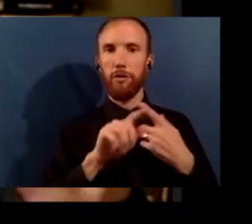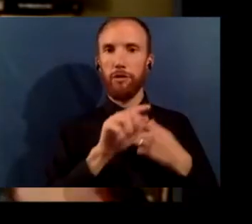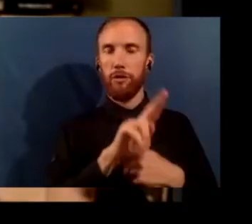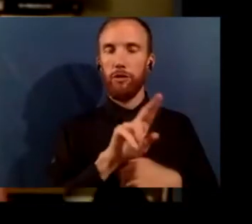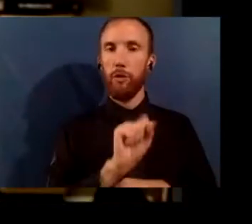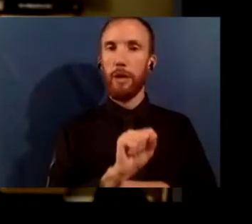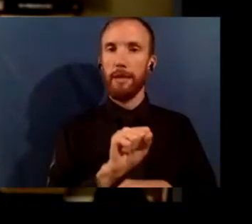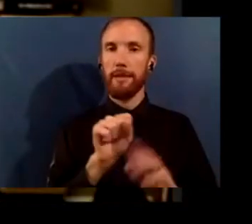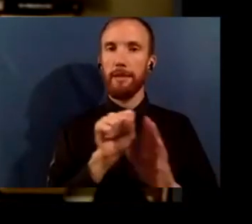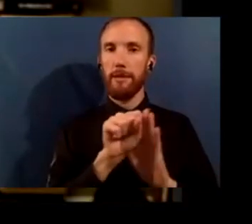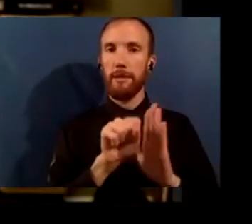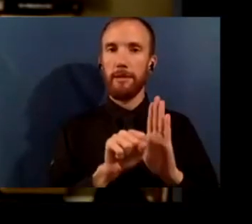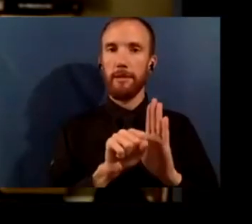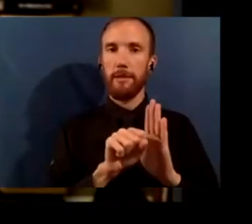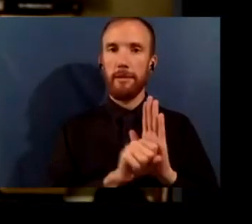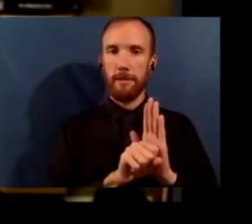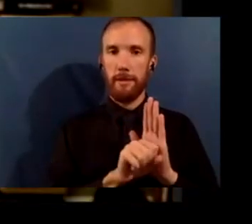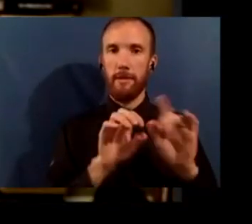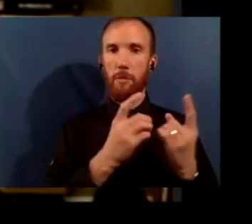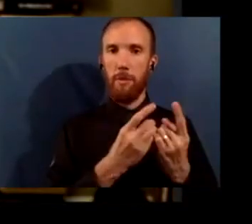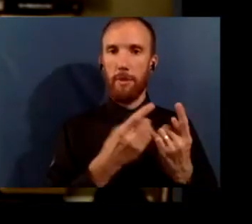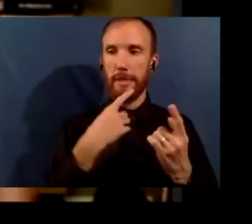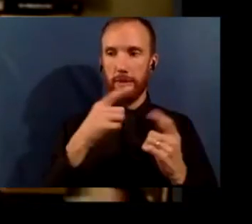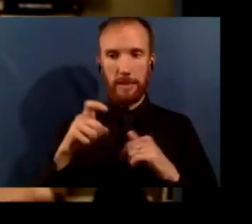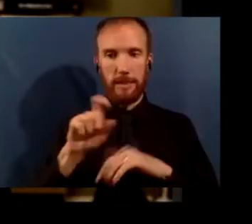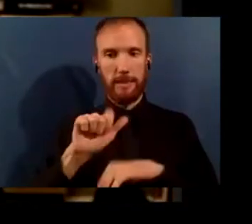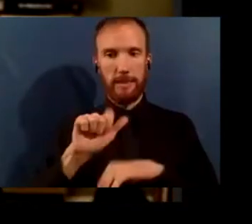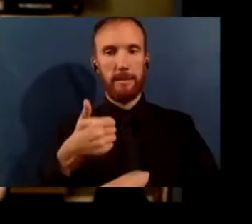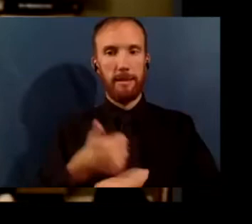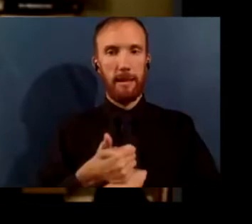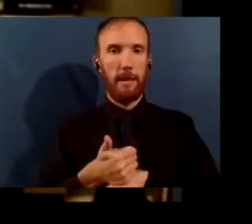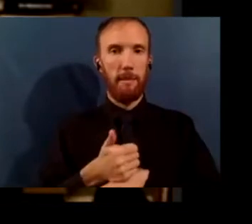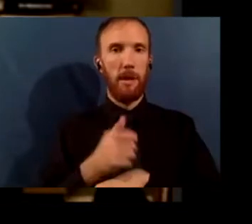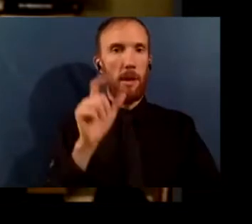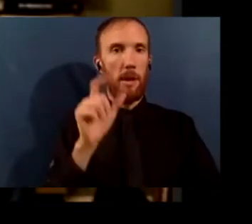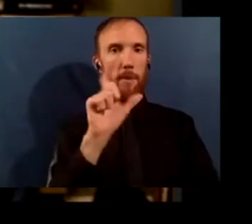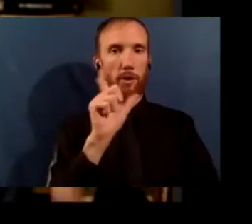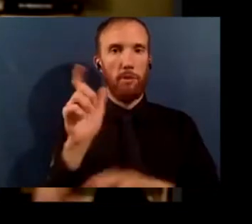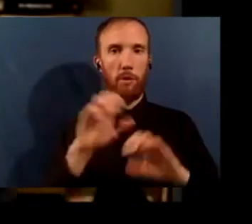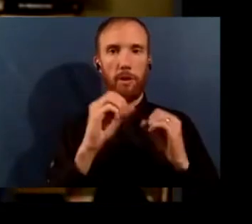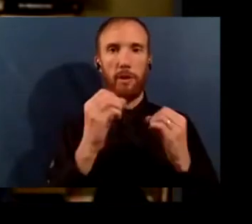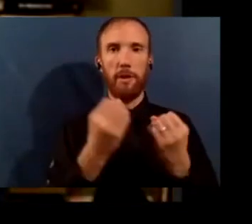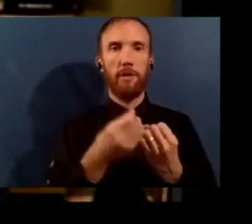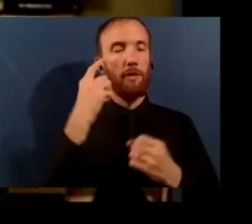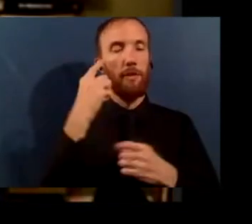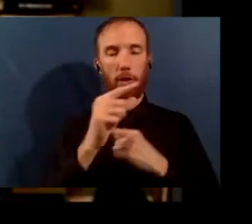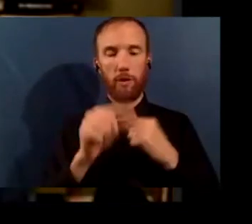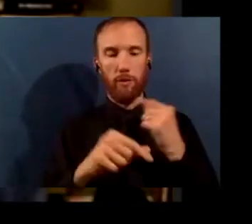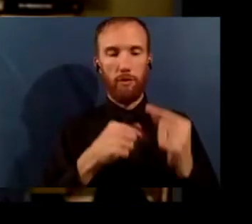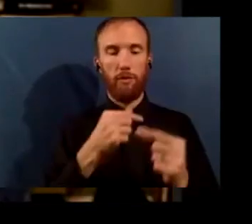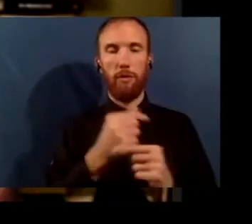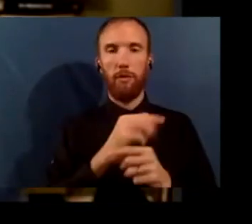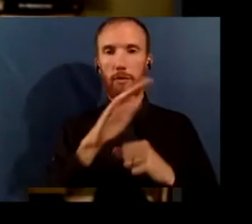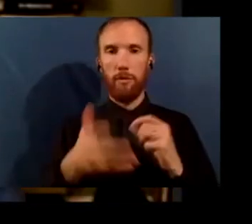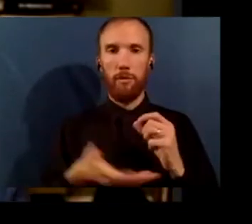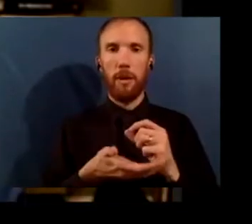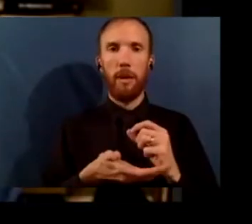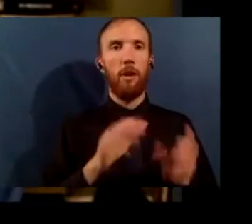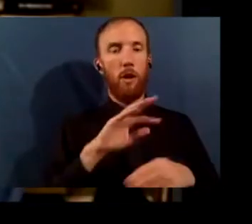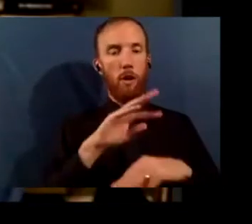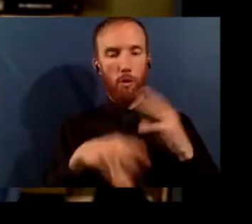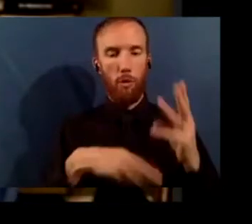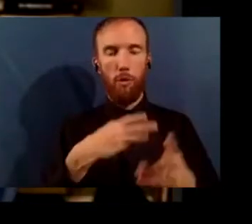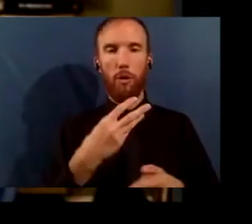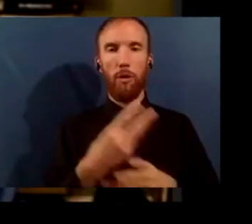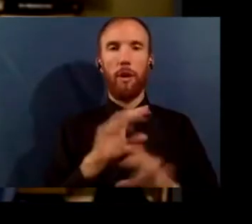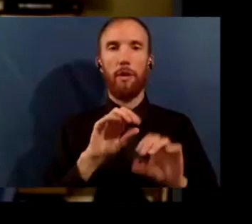Muslim organization global. This is before the World Muslim League, a global Muslim organization. He's writing in the 50s